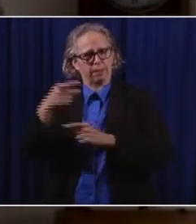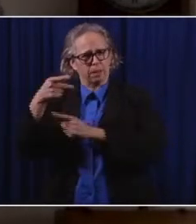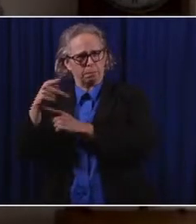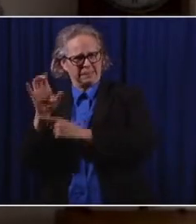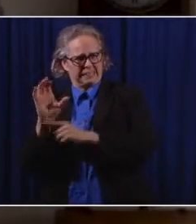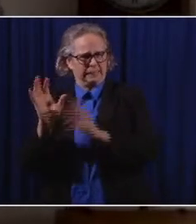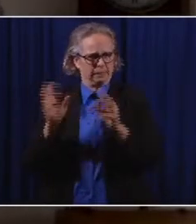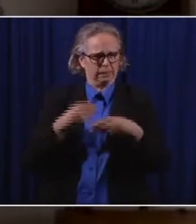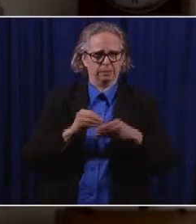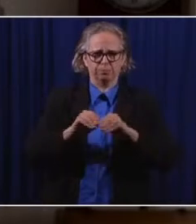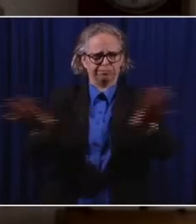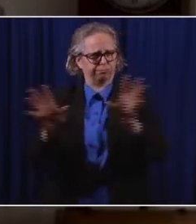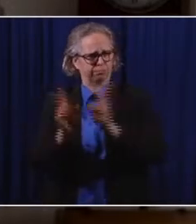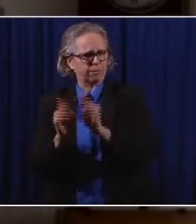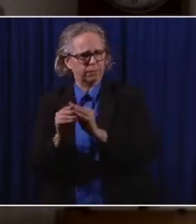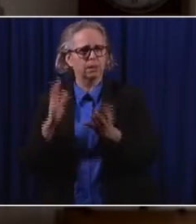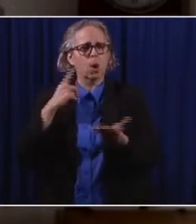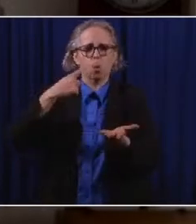in America.